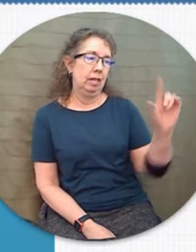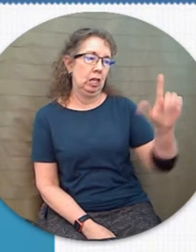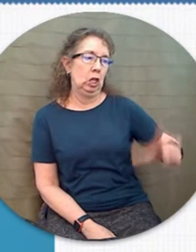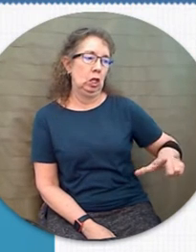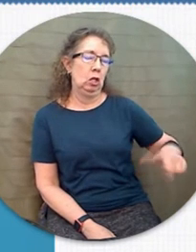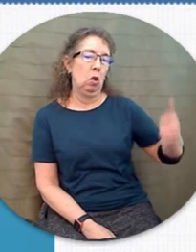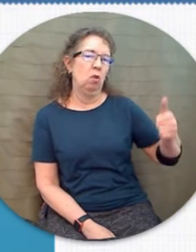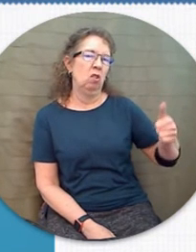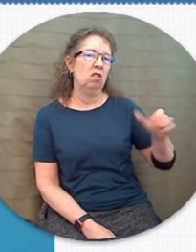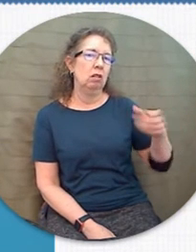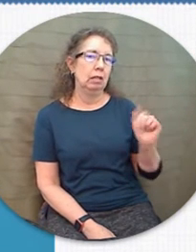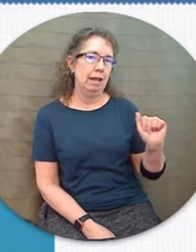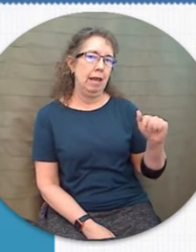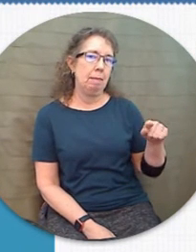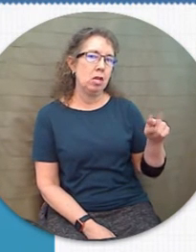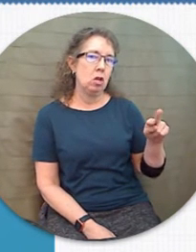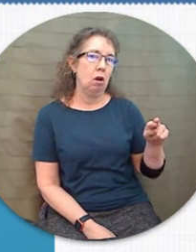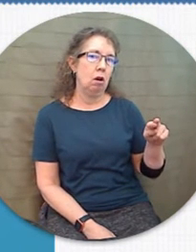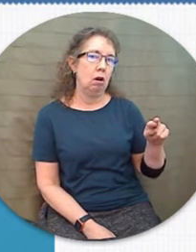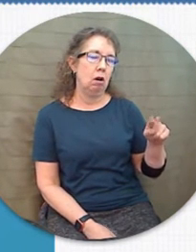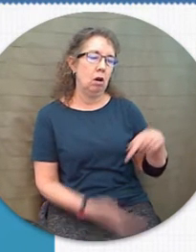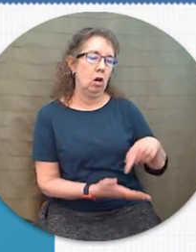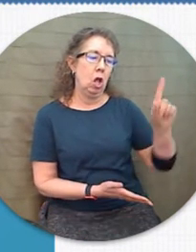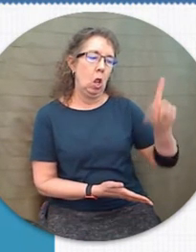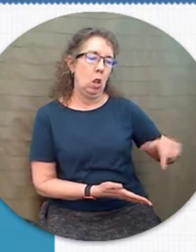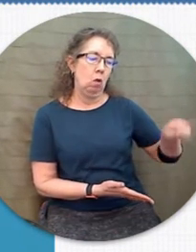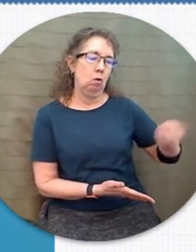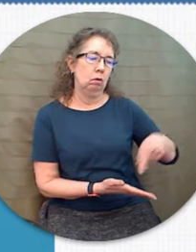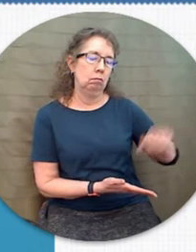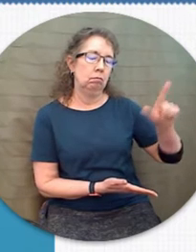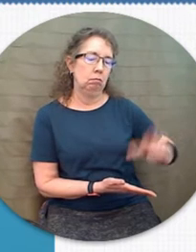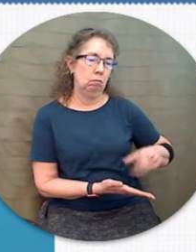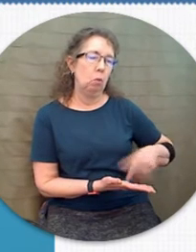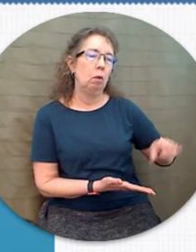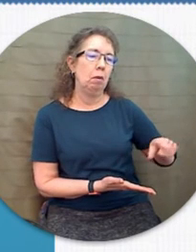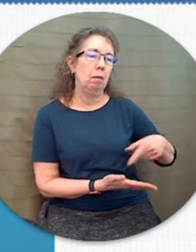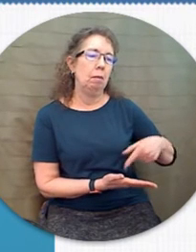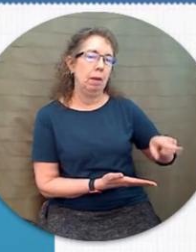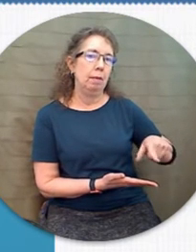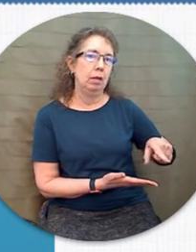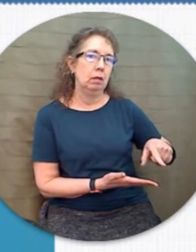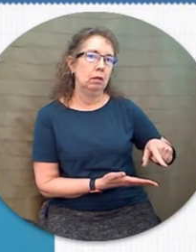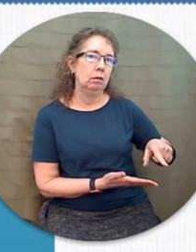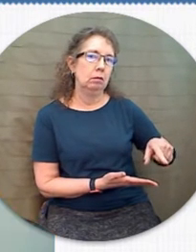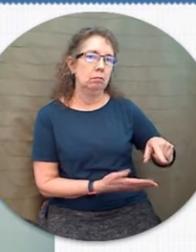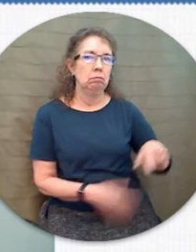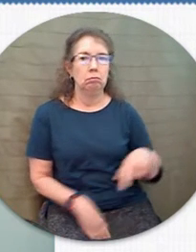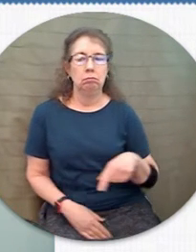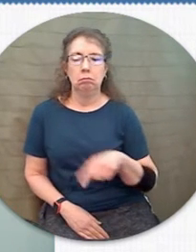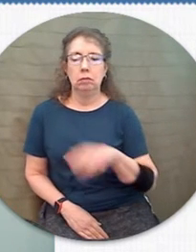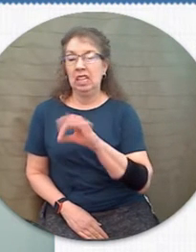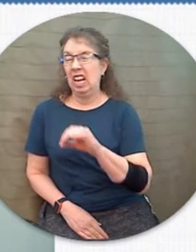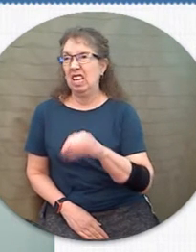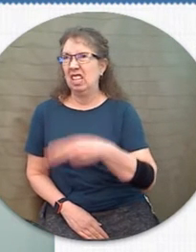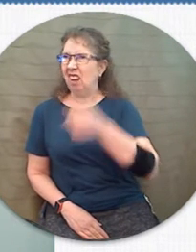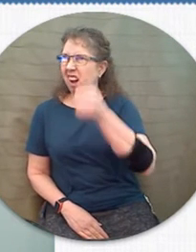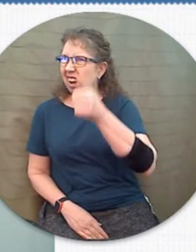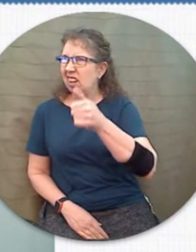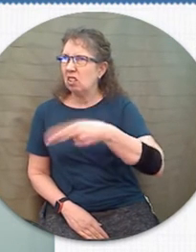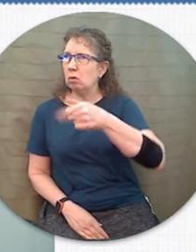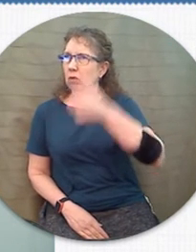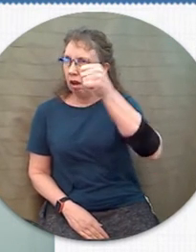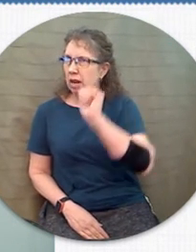APR because it's a lower payment. And 90 is higher, so it's higher APR. But here's where you have to